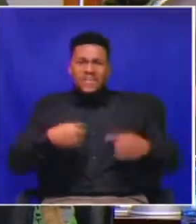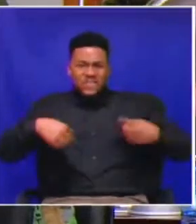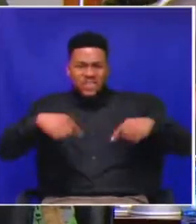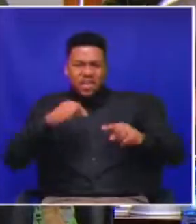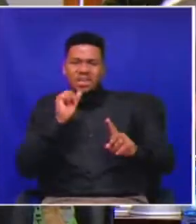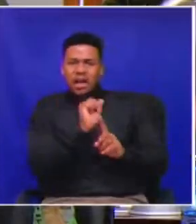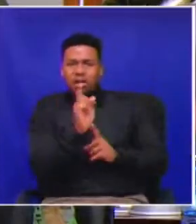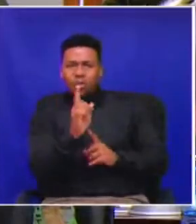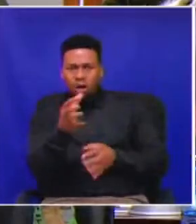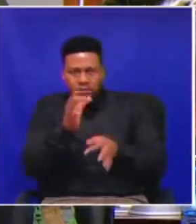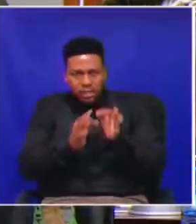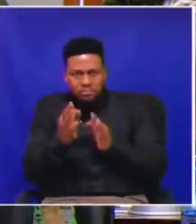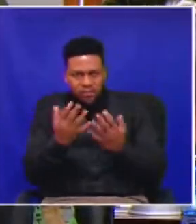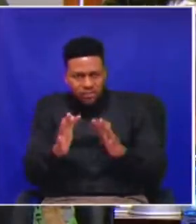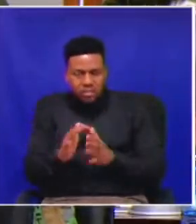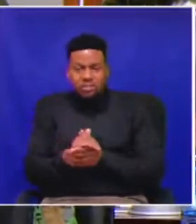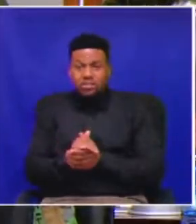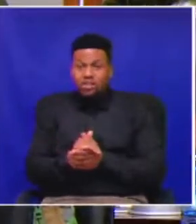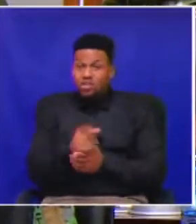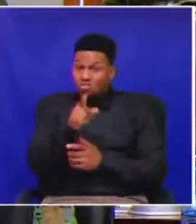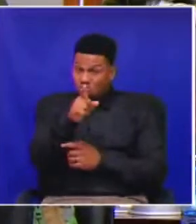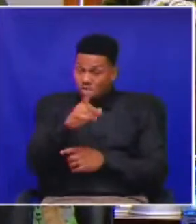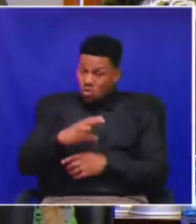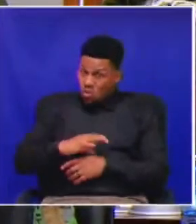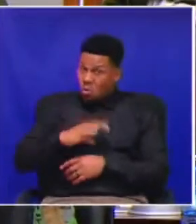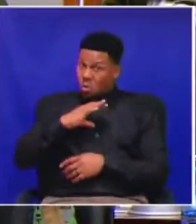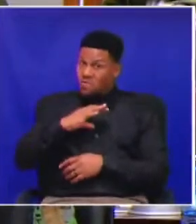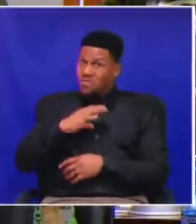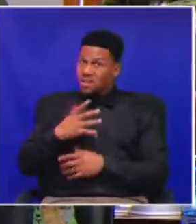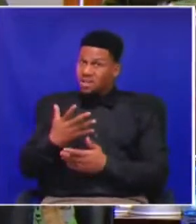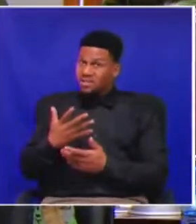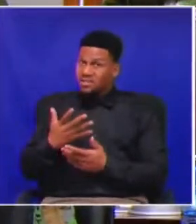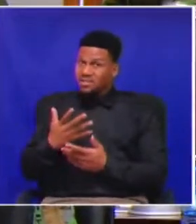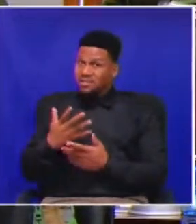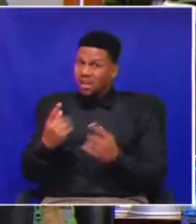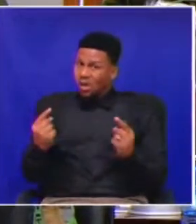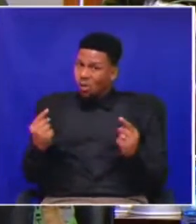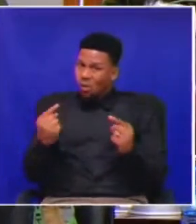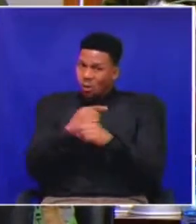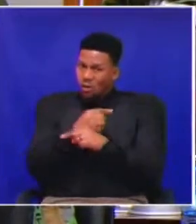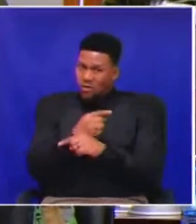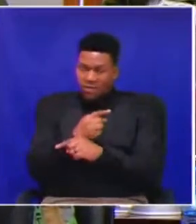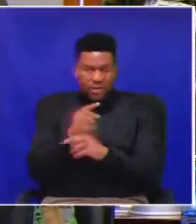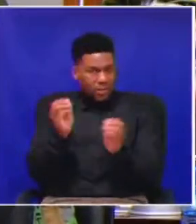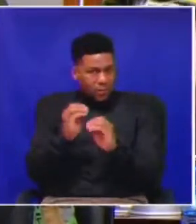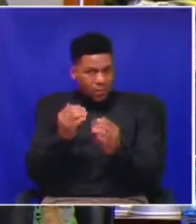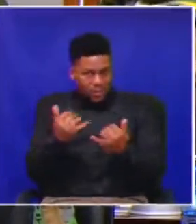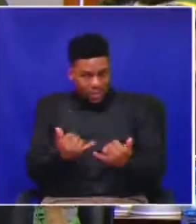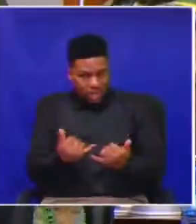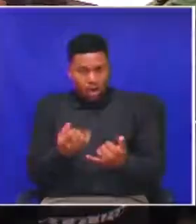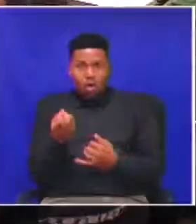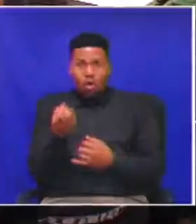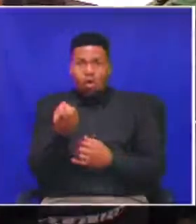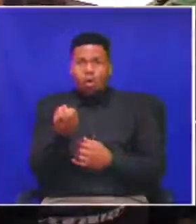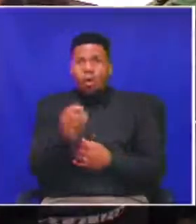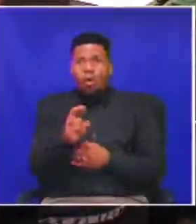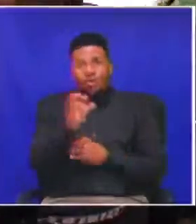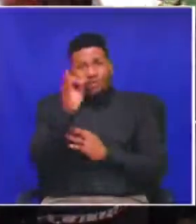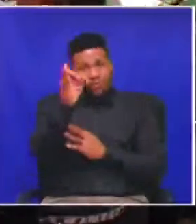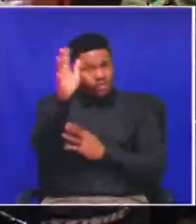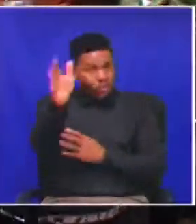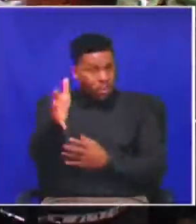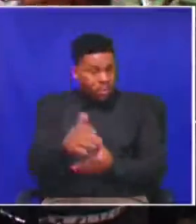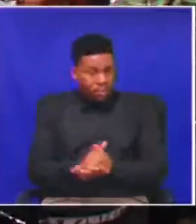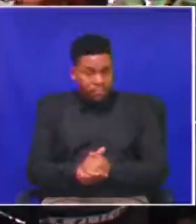prosecutorial decisions? Are you confident that you will not be contradicted in this matter now or in the future? Thank you. Thank